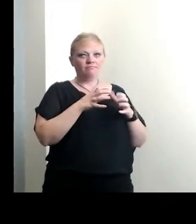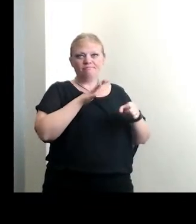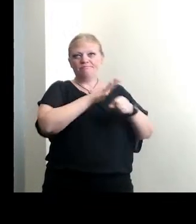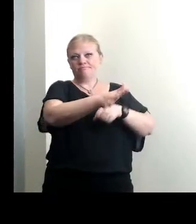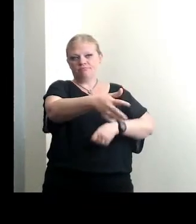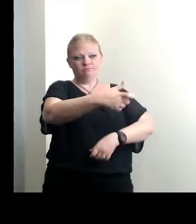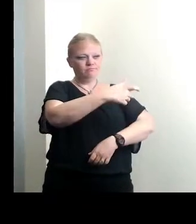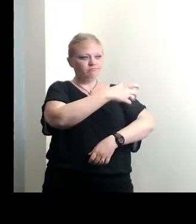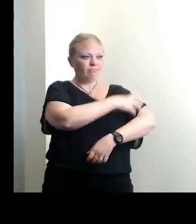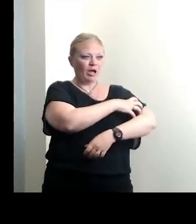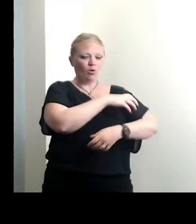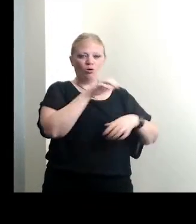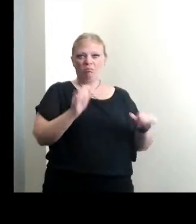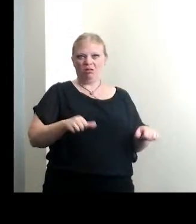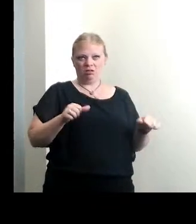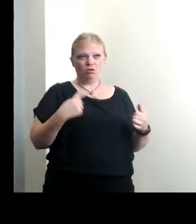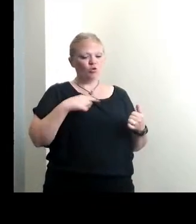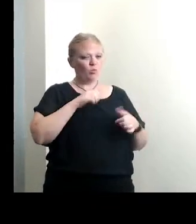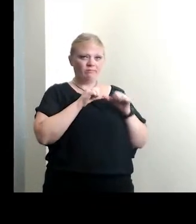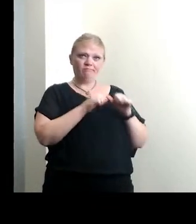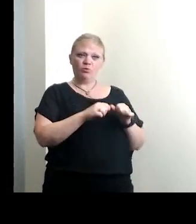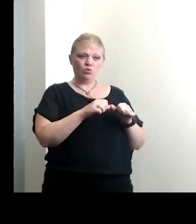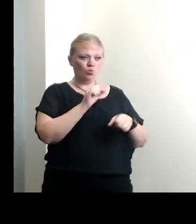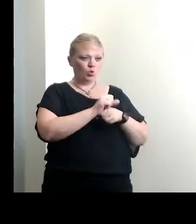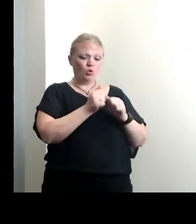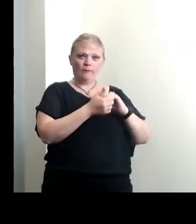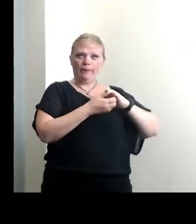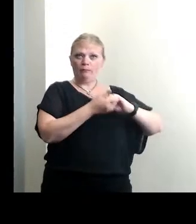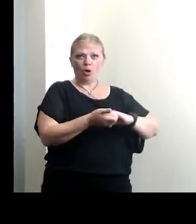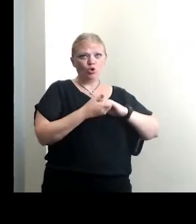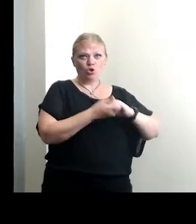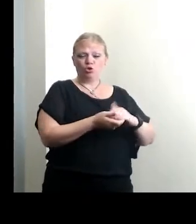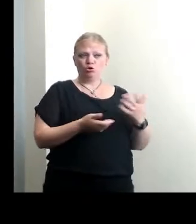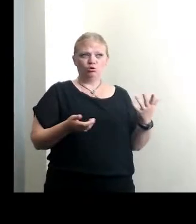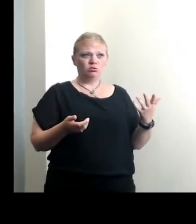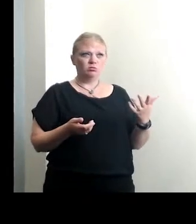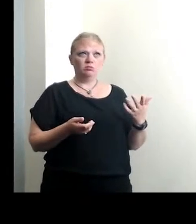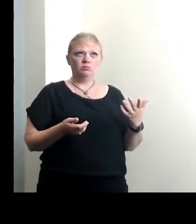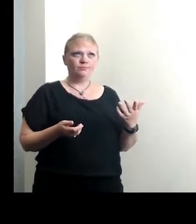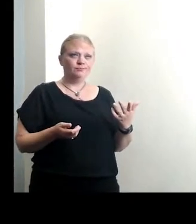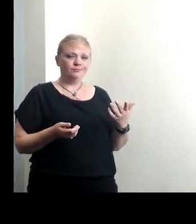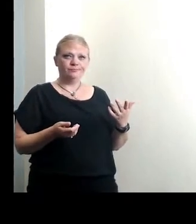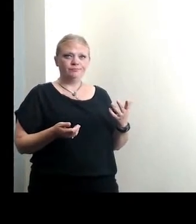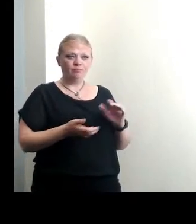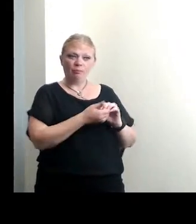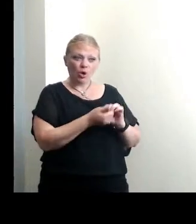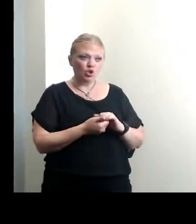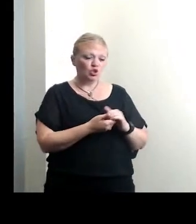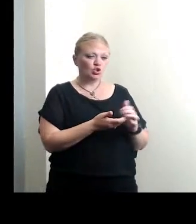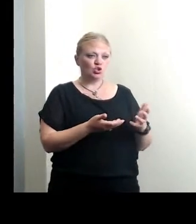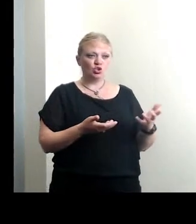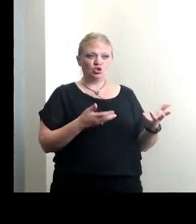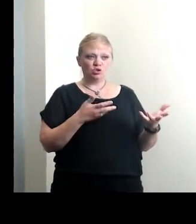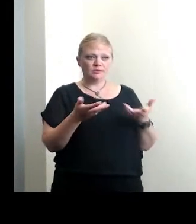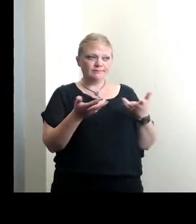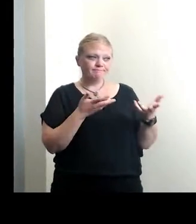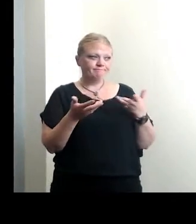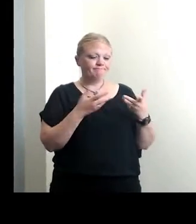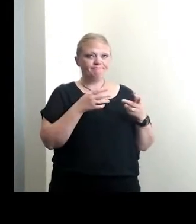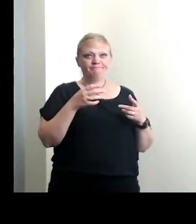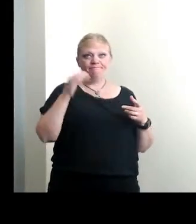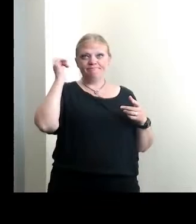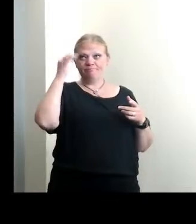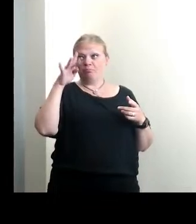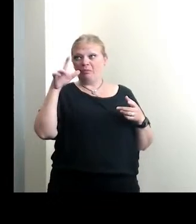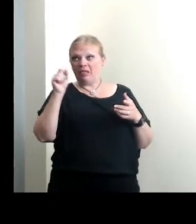of ability. And so we continue to work with our partners, whether it's our partners that we're dealing with in the Bills